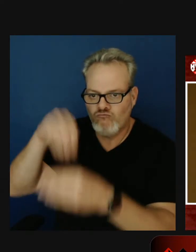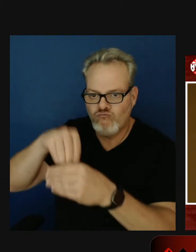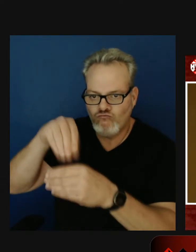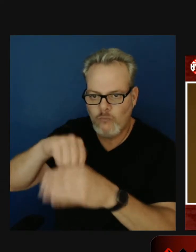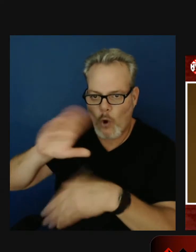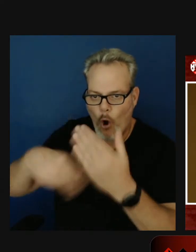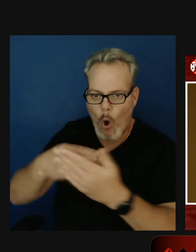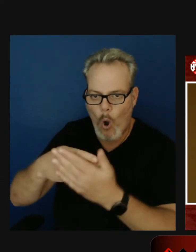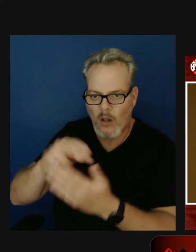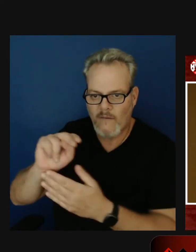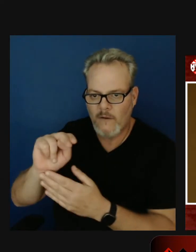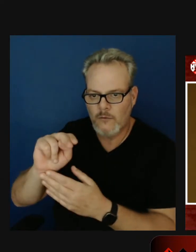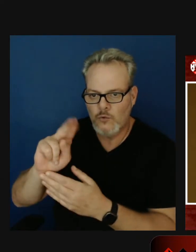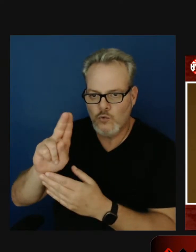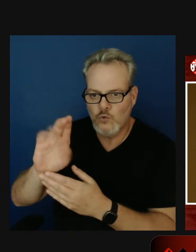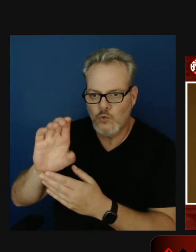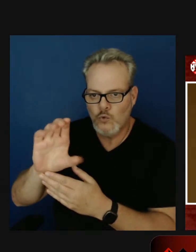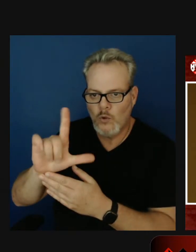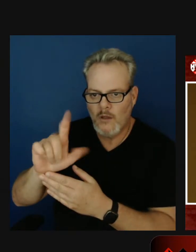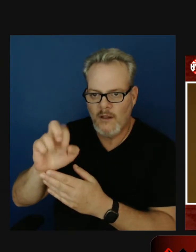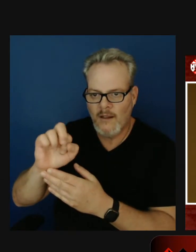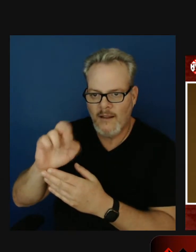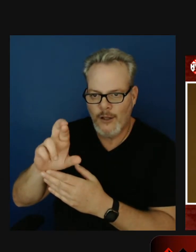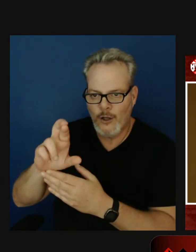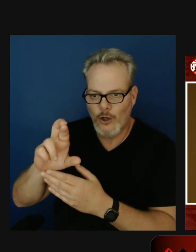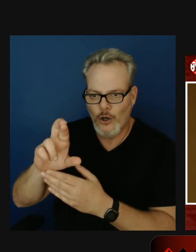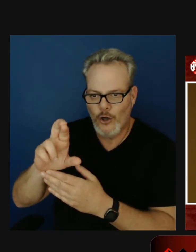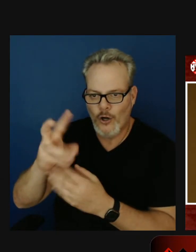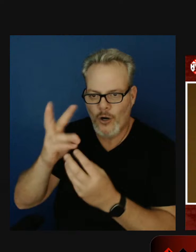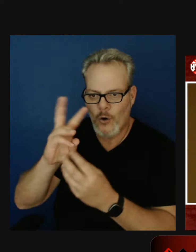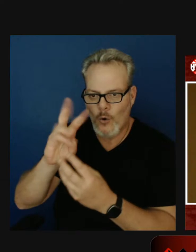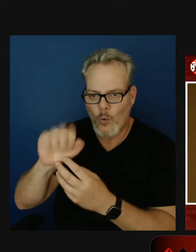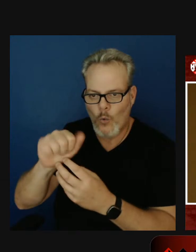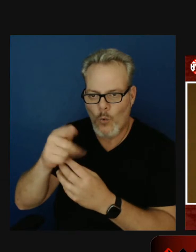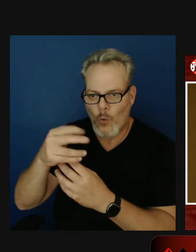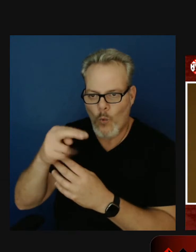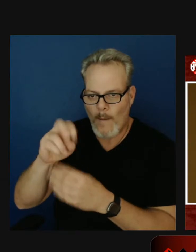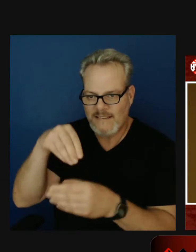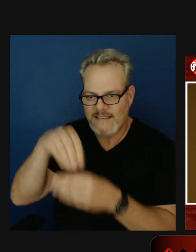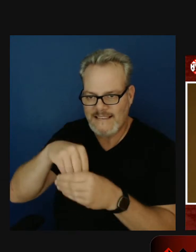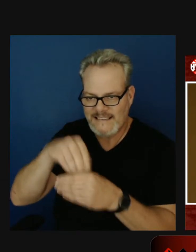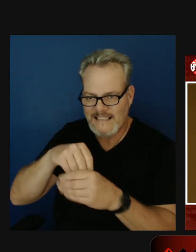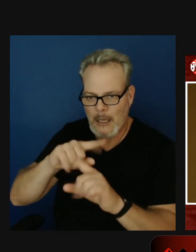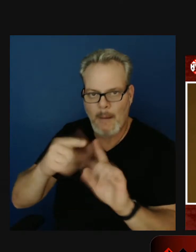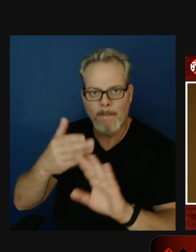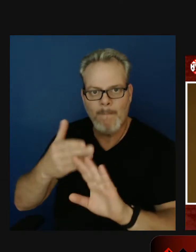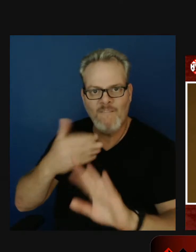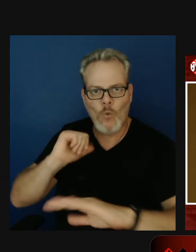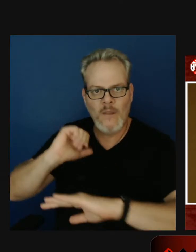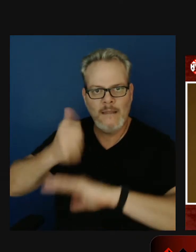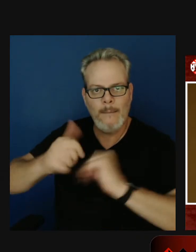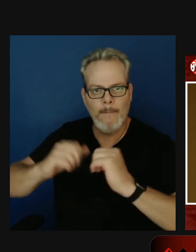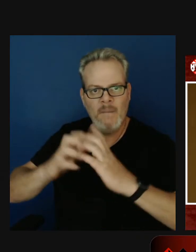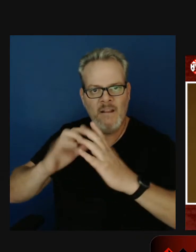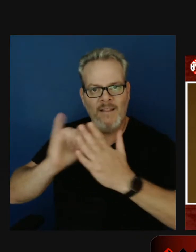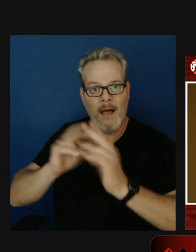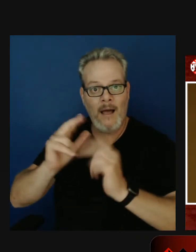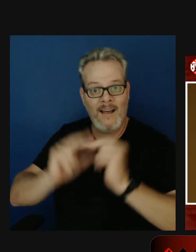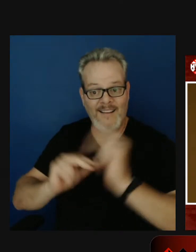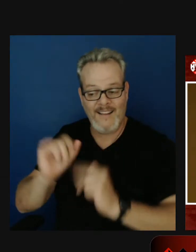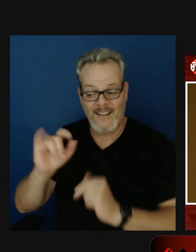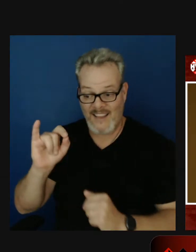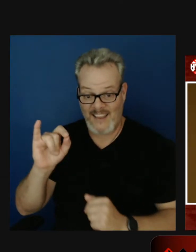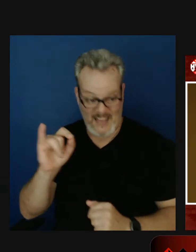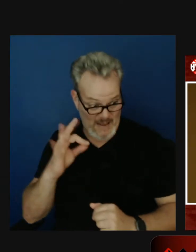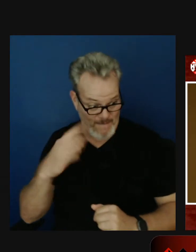been used. But of course, before they built a nuclear repository, one of the things they wanted to know is, well, if we put it here, is it